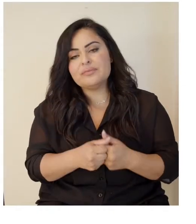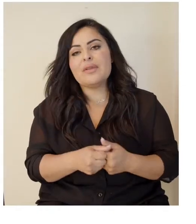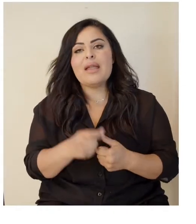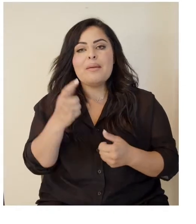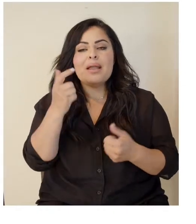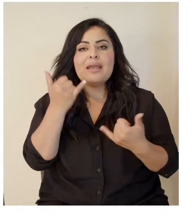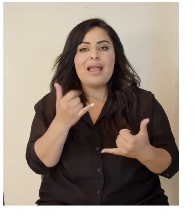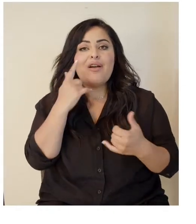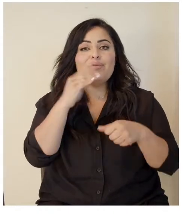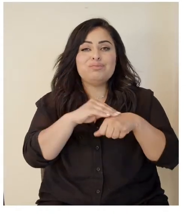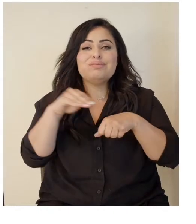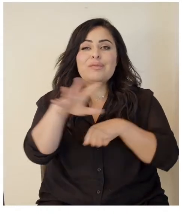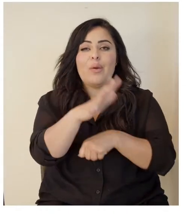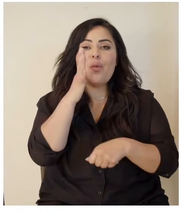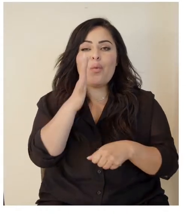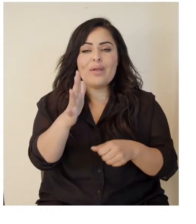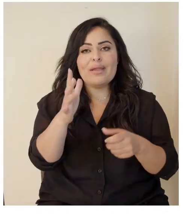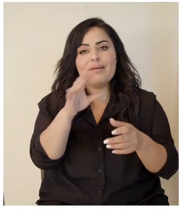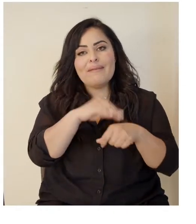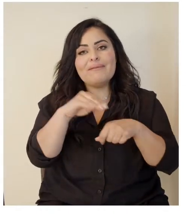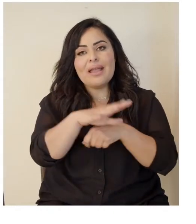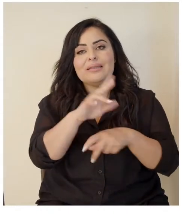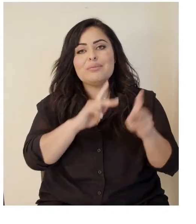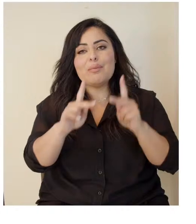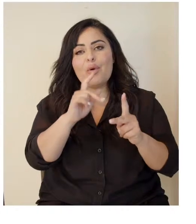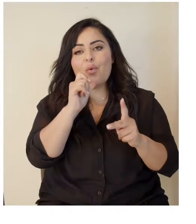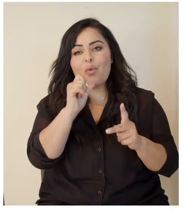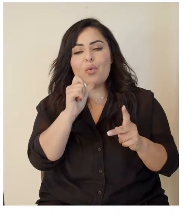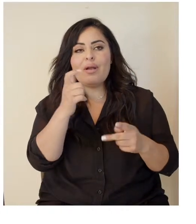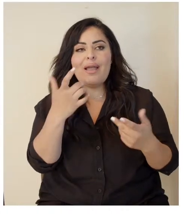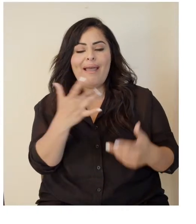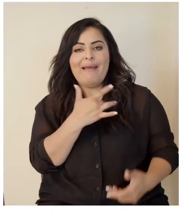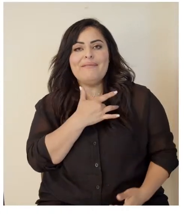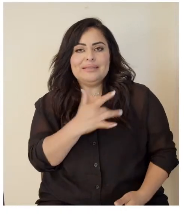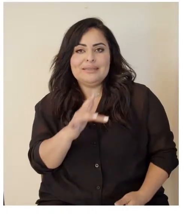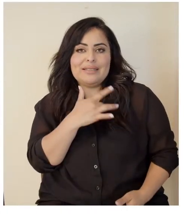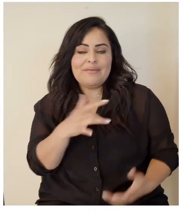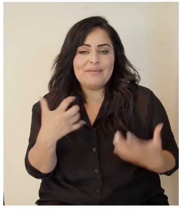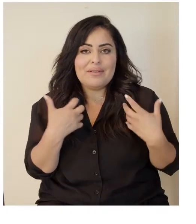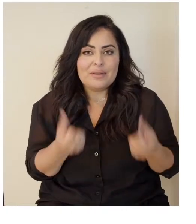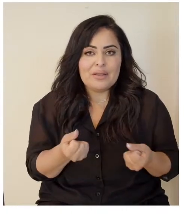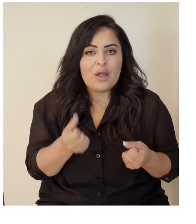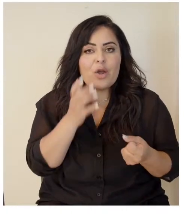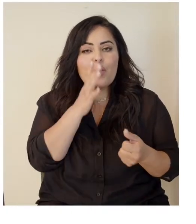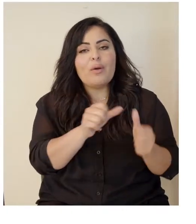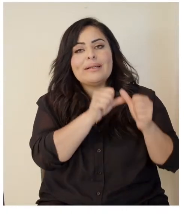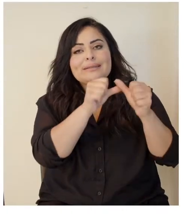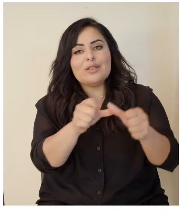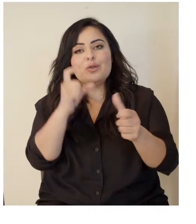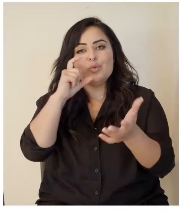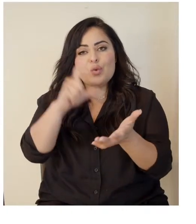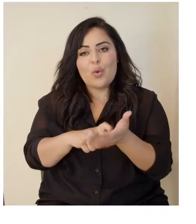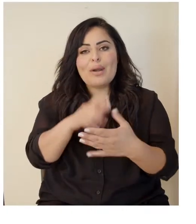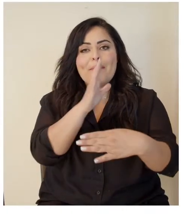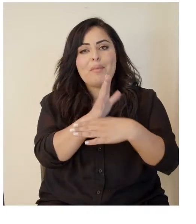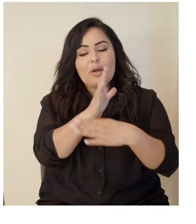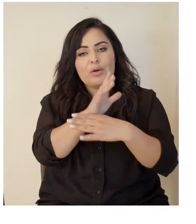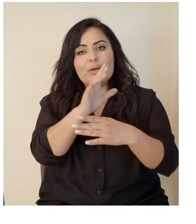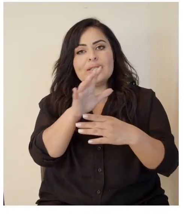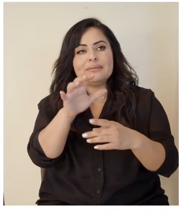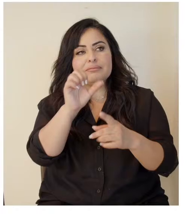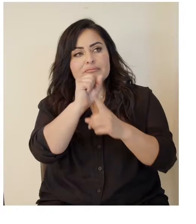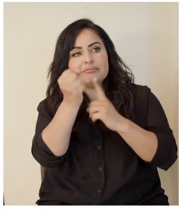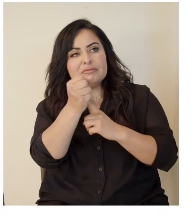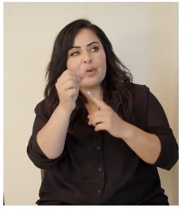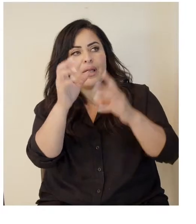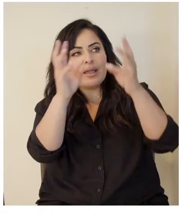and the very unhealthy groups along the foothills. As you depart from the Pasadena area towards LA, you're going to continue to see moderate conditions. Doesn't